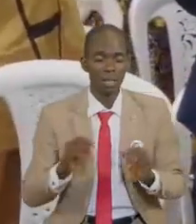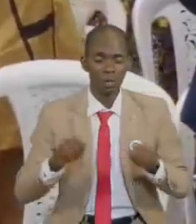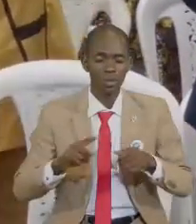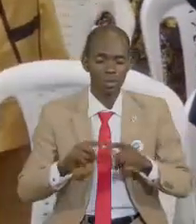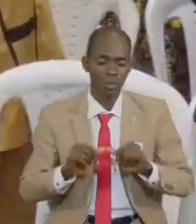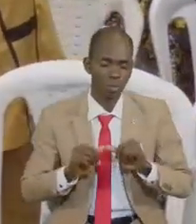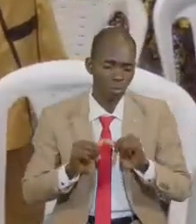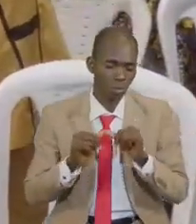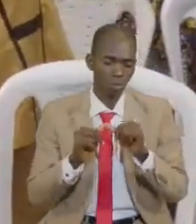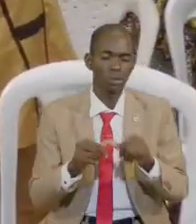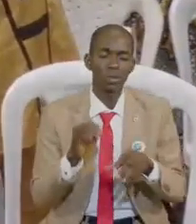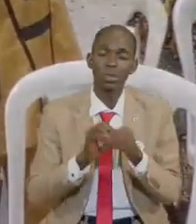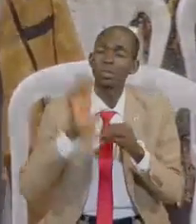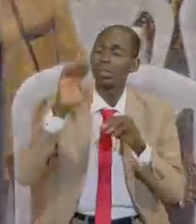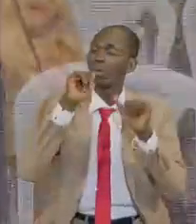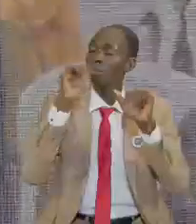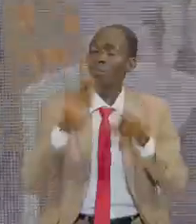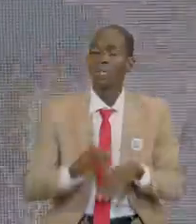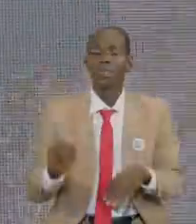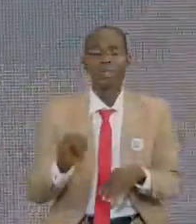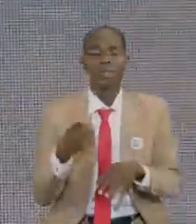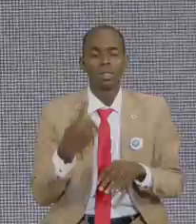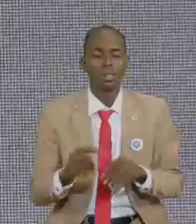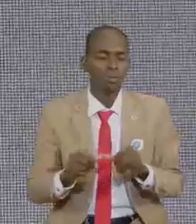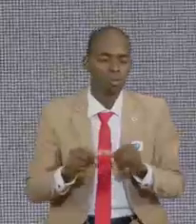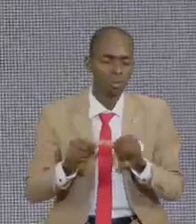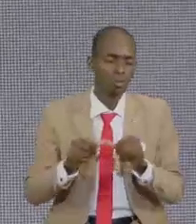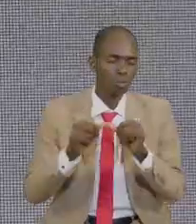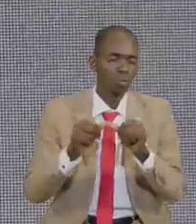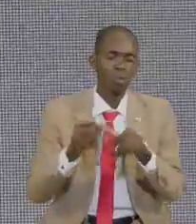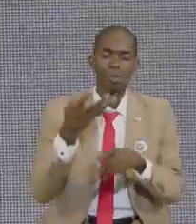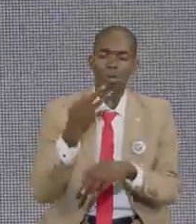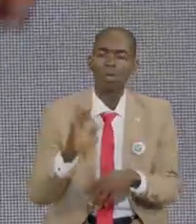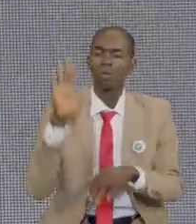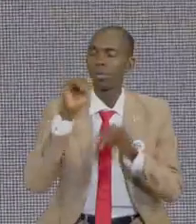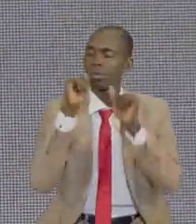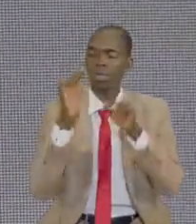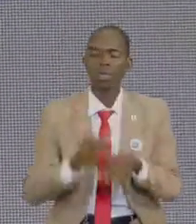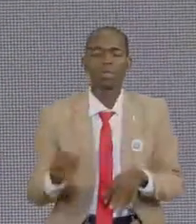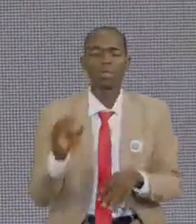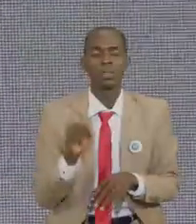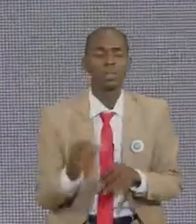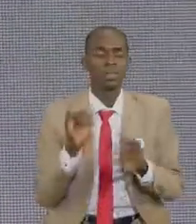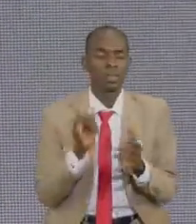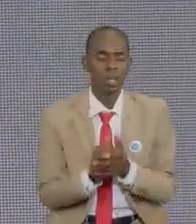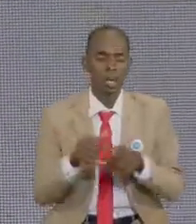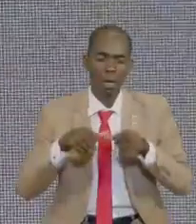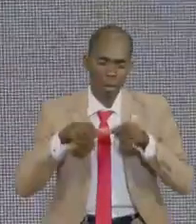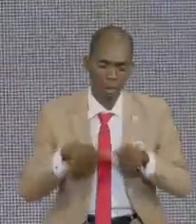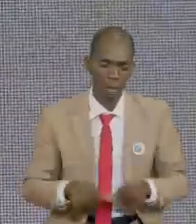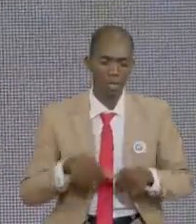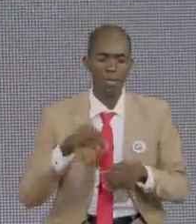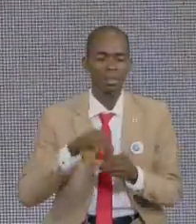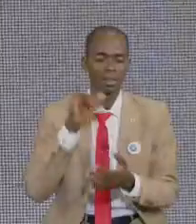blessing, the continuity of blessing that abides in that name,